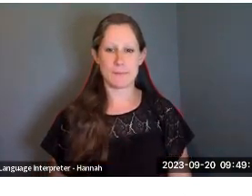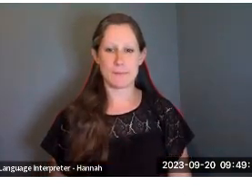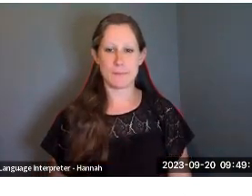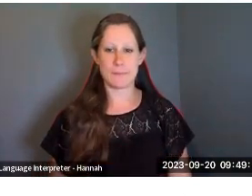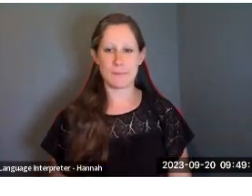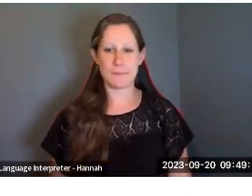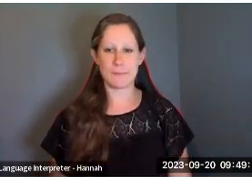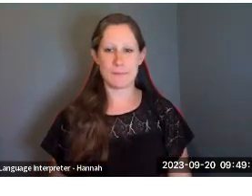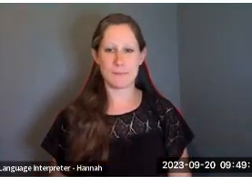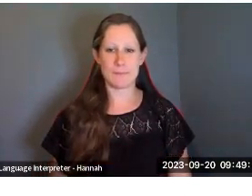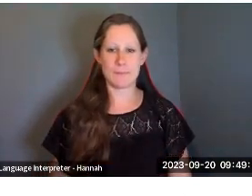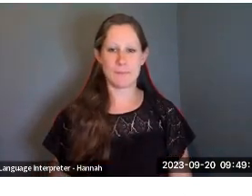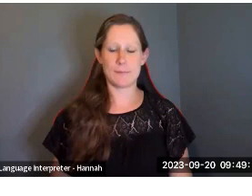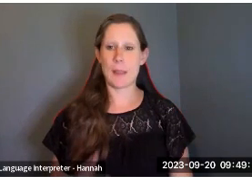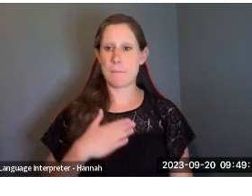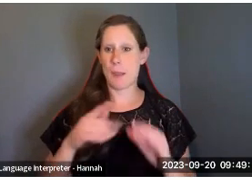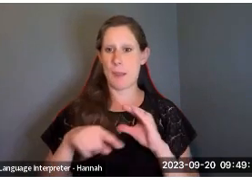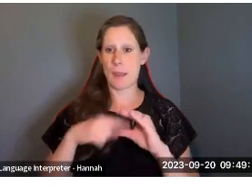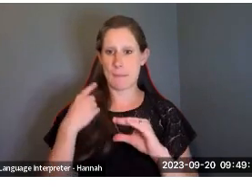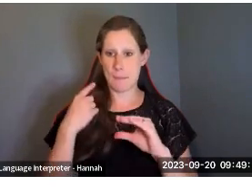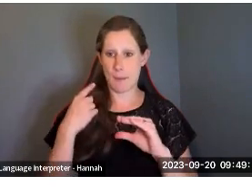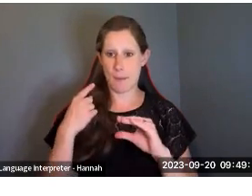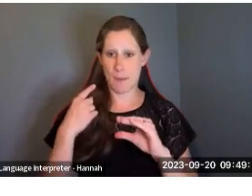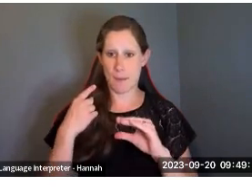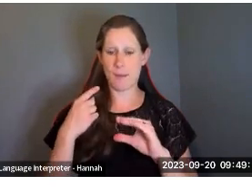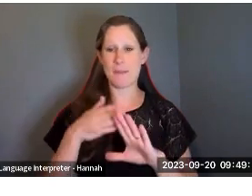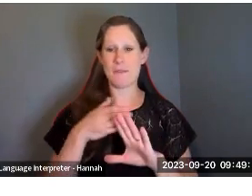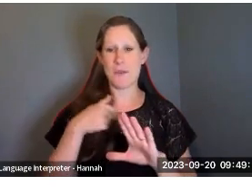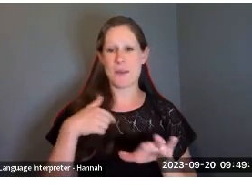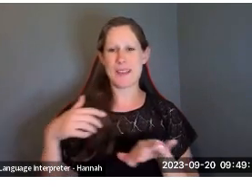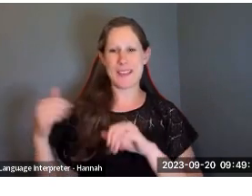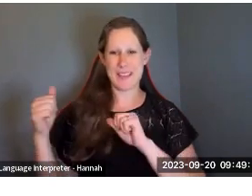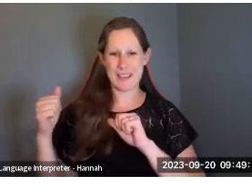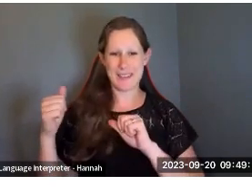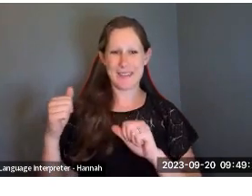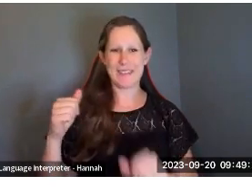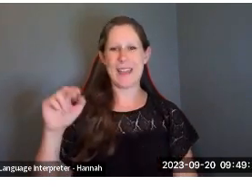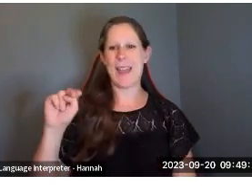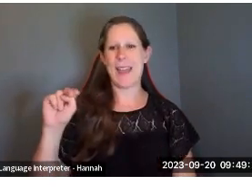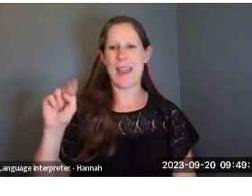And my email is just before we leave,